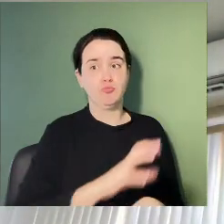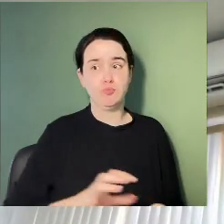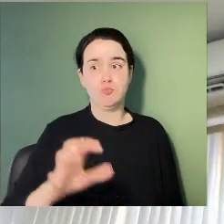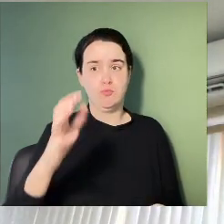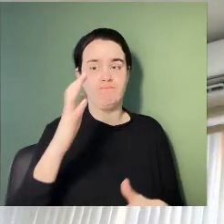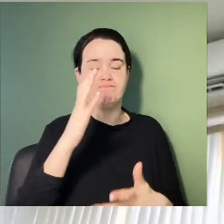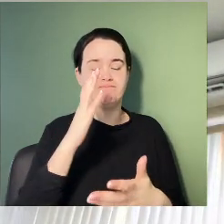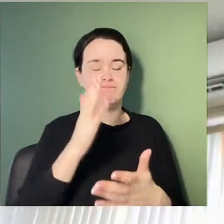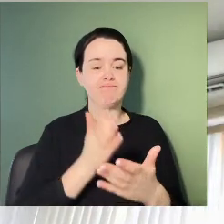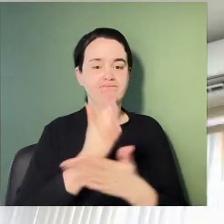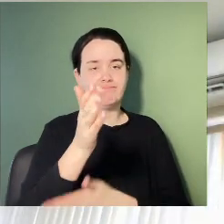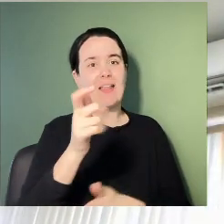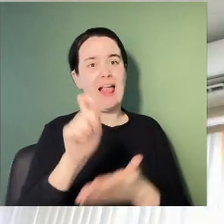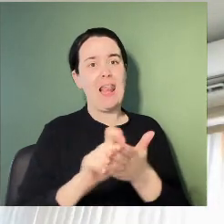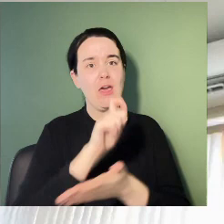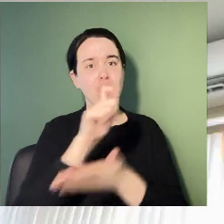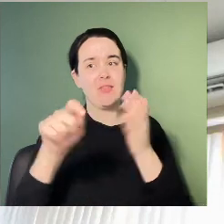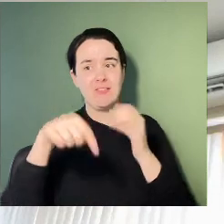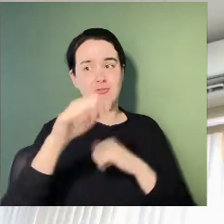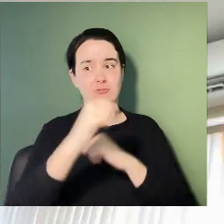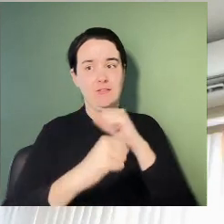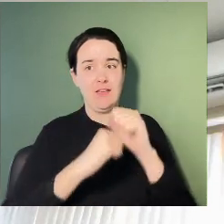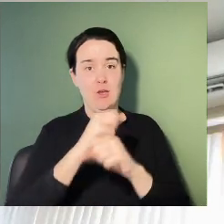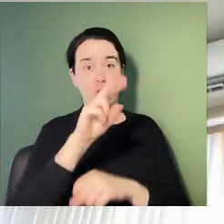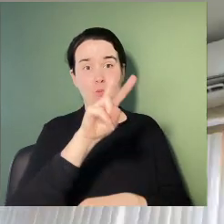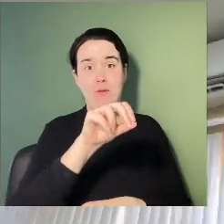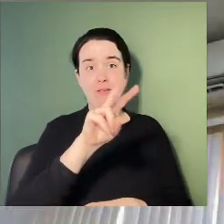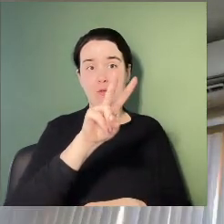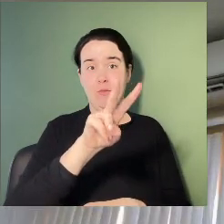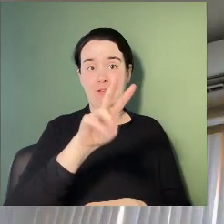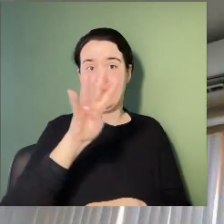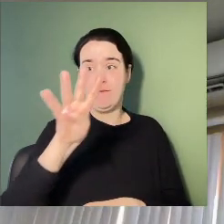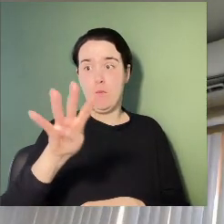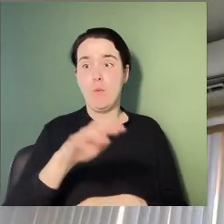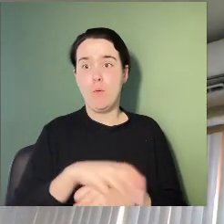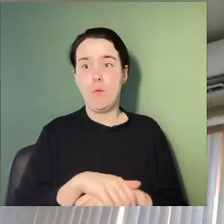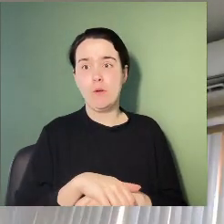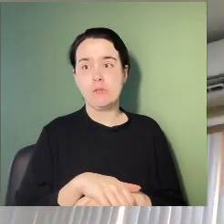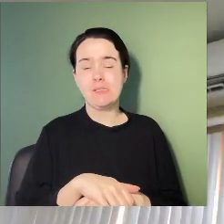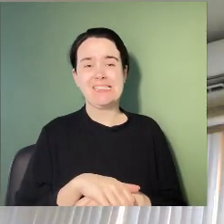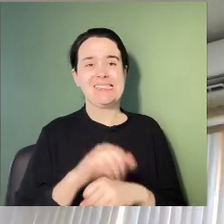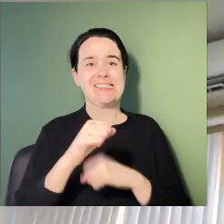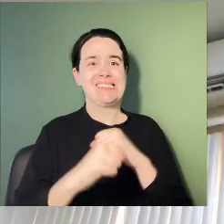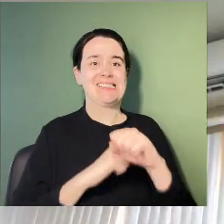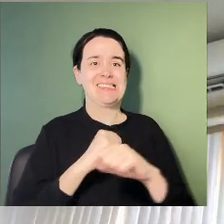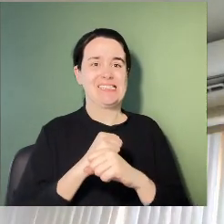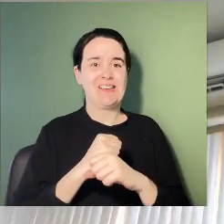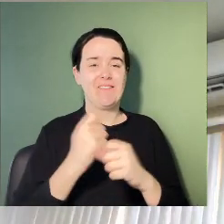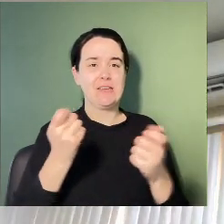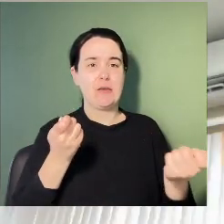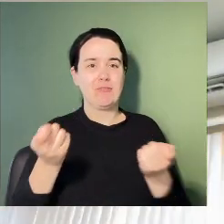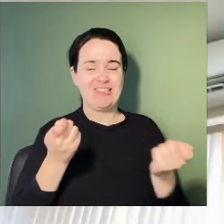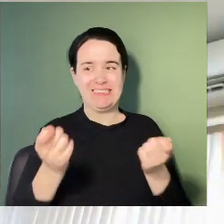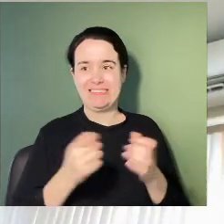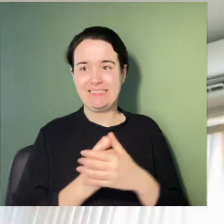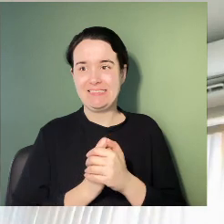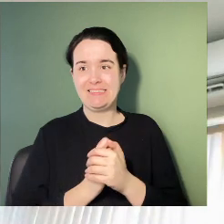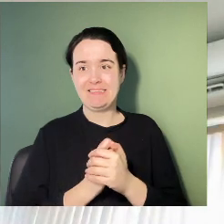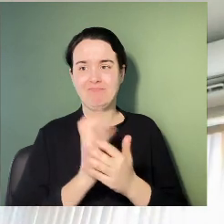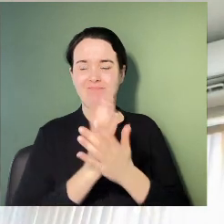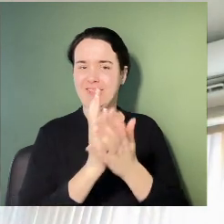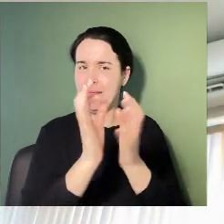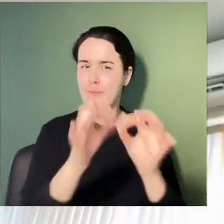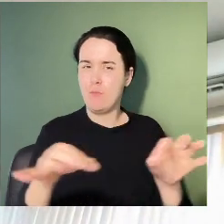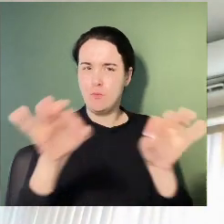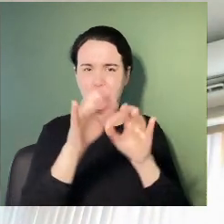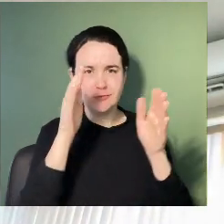to elections in this year 2024, which we have all termed the year of democracy, it is important to pay attention